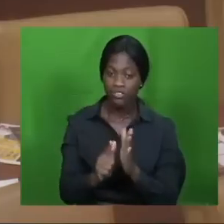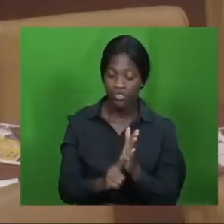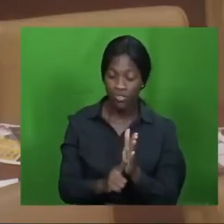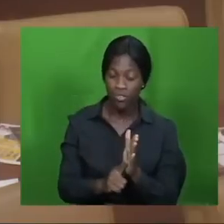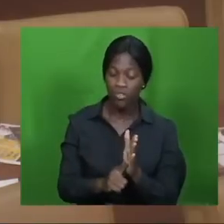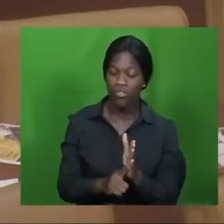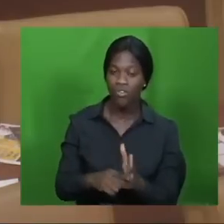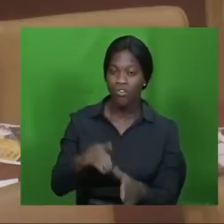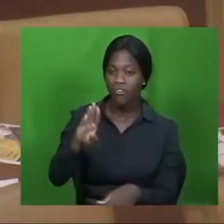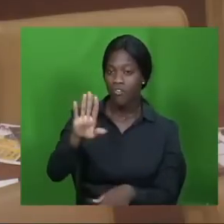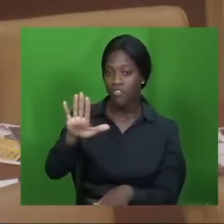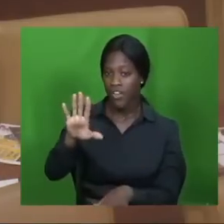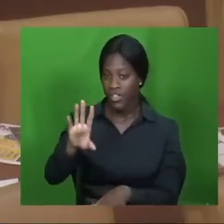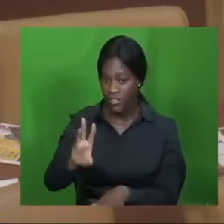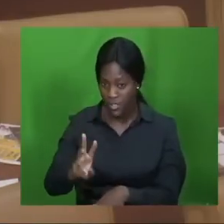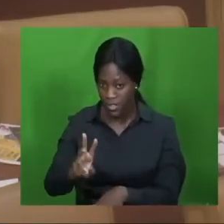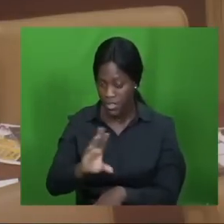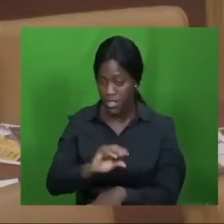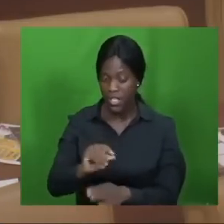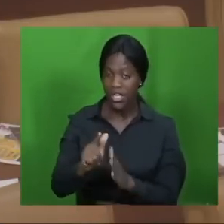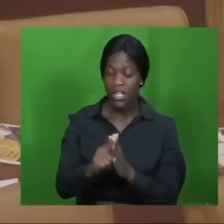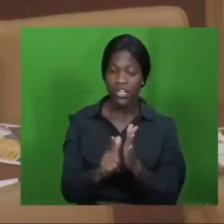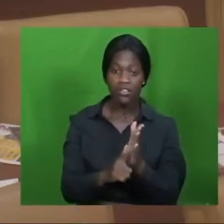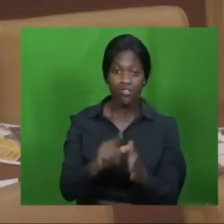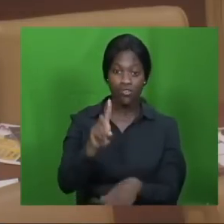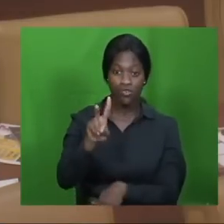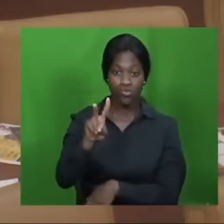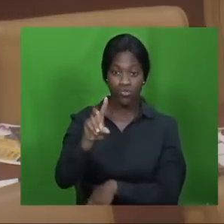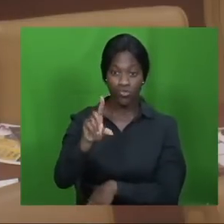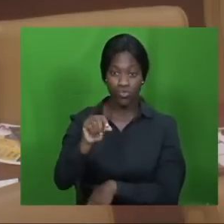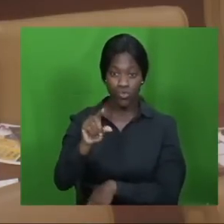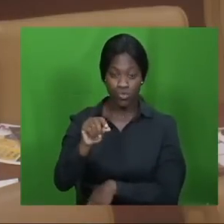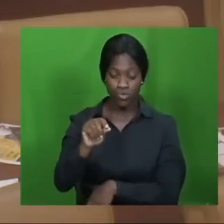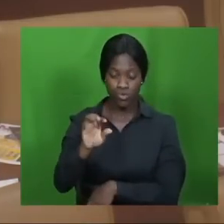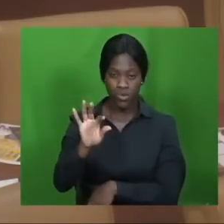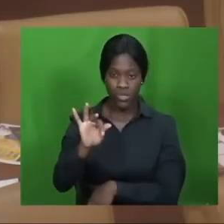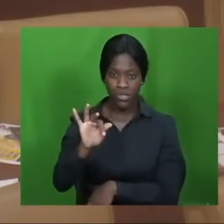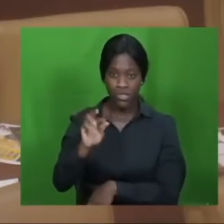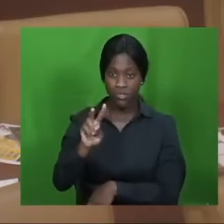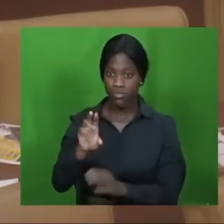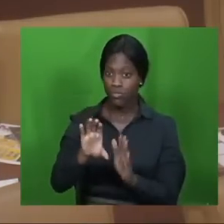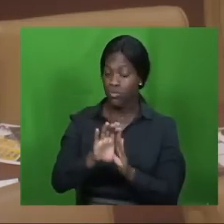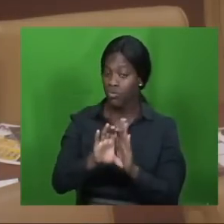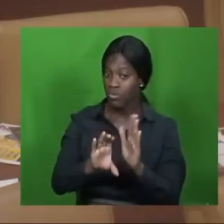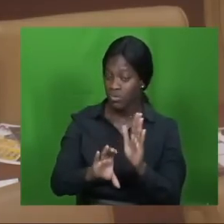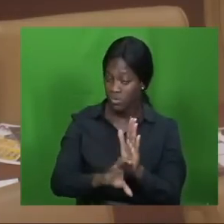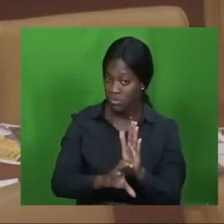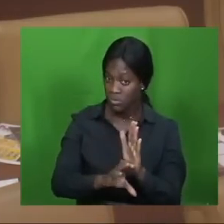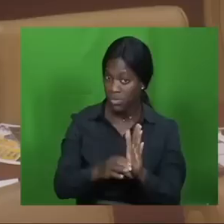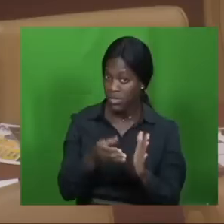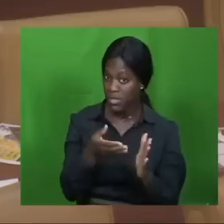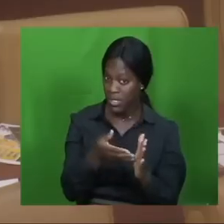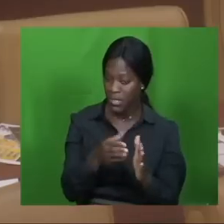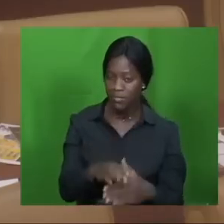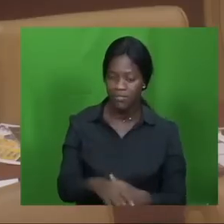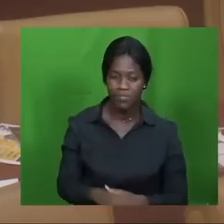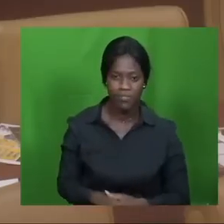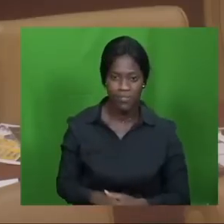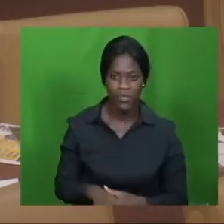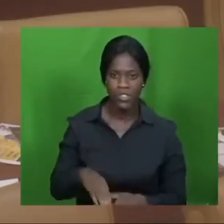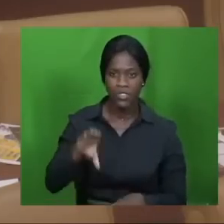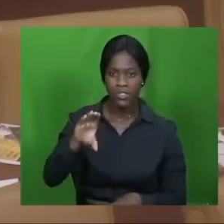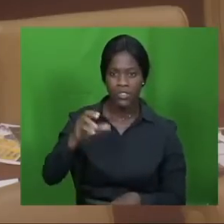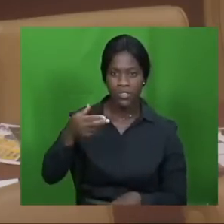456, and Article 220 of the 1992 Constitution, the Commission is required